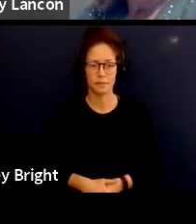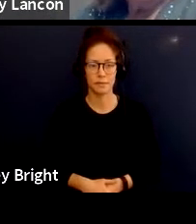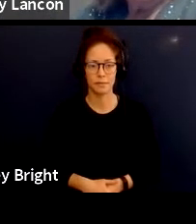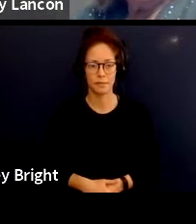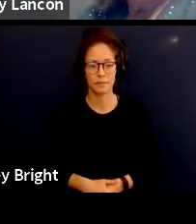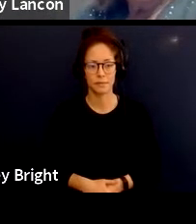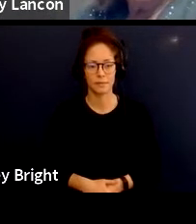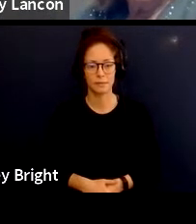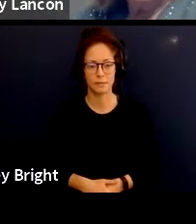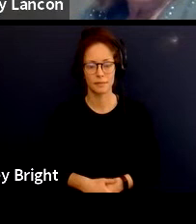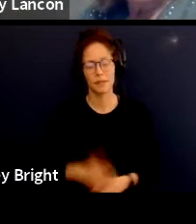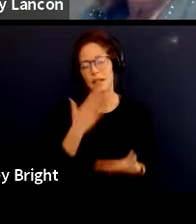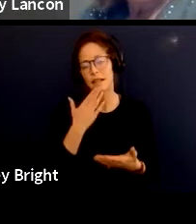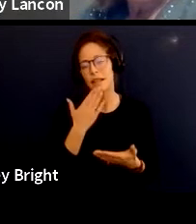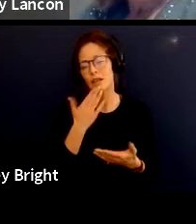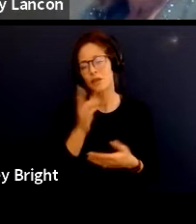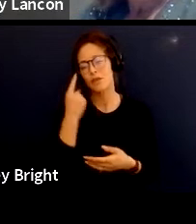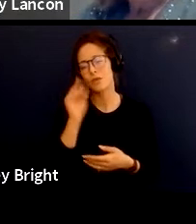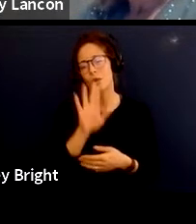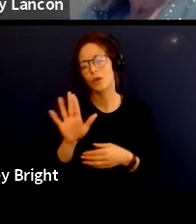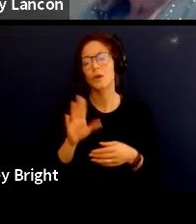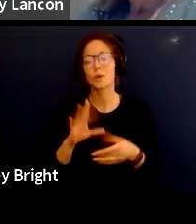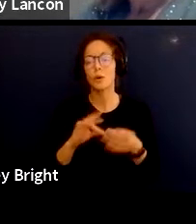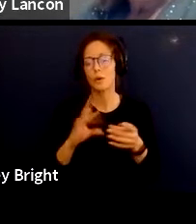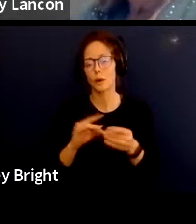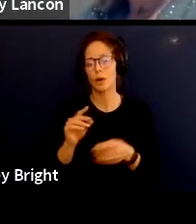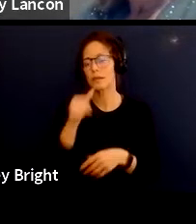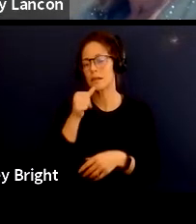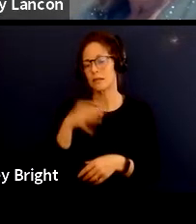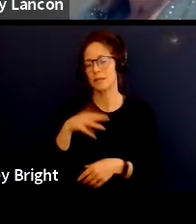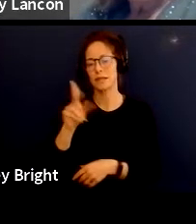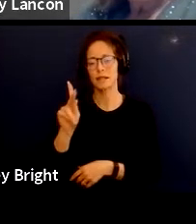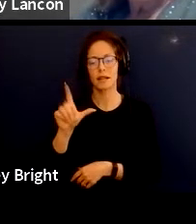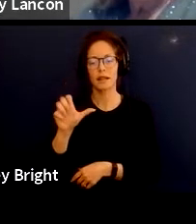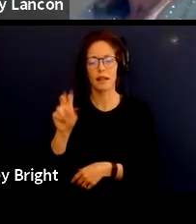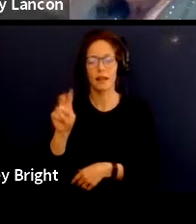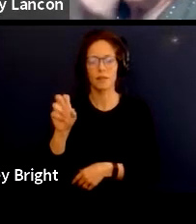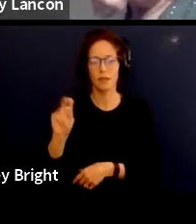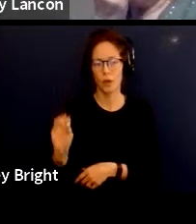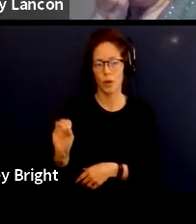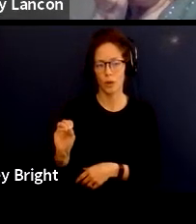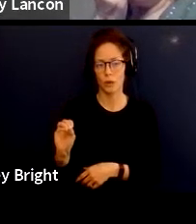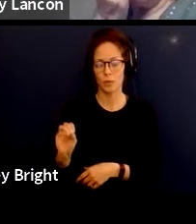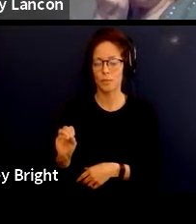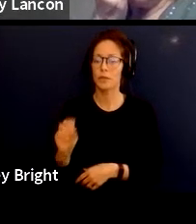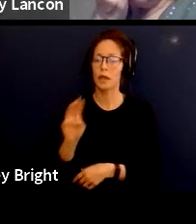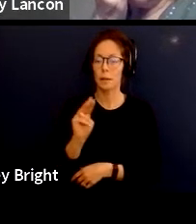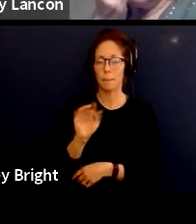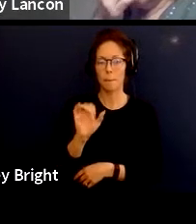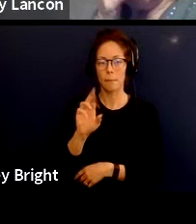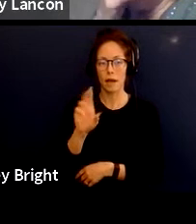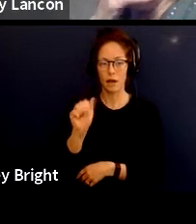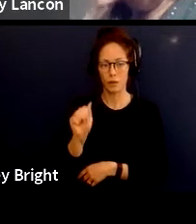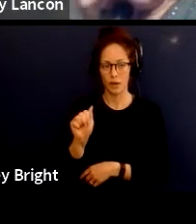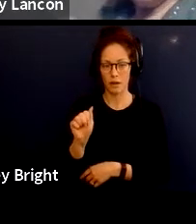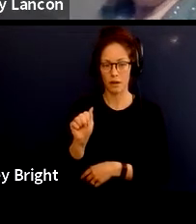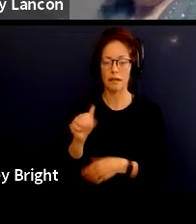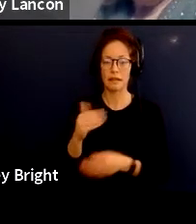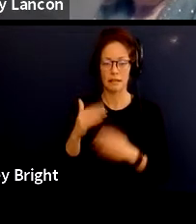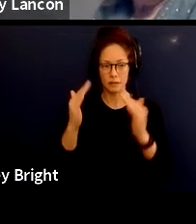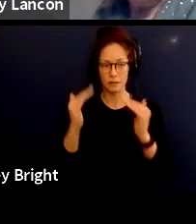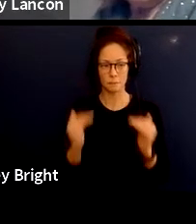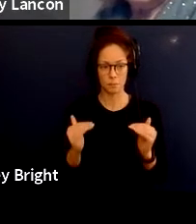Thank you for your comments, Ms. Clavineau. Myra, you're next. After Myra will